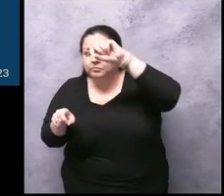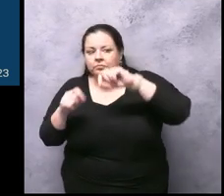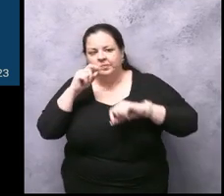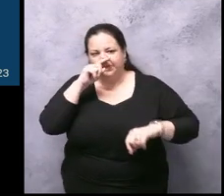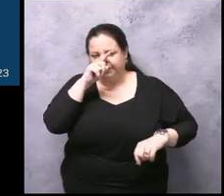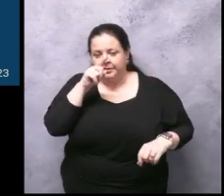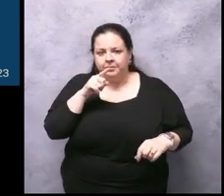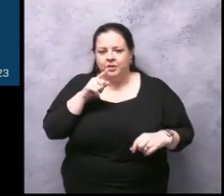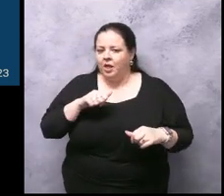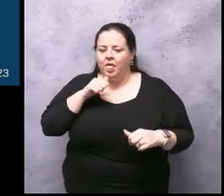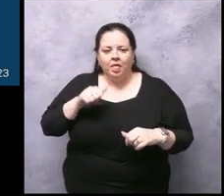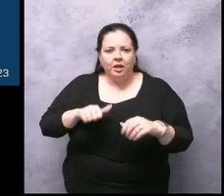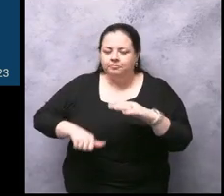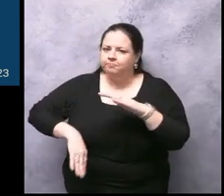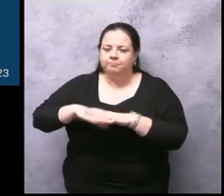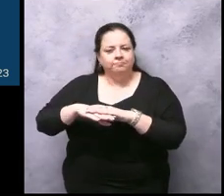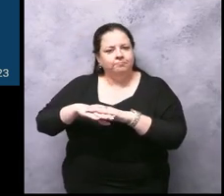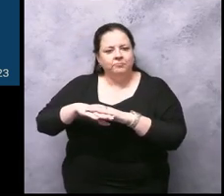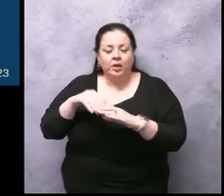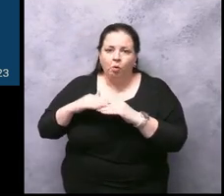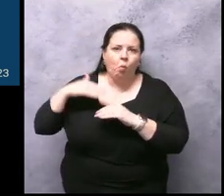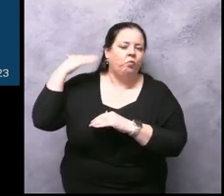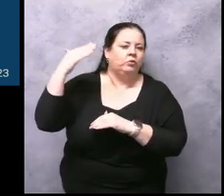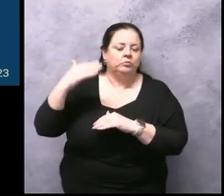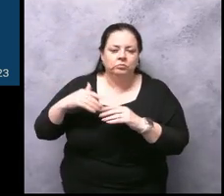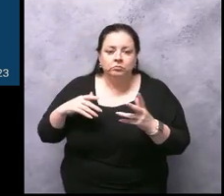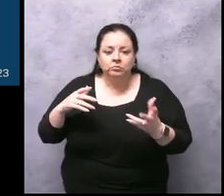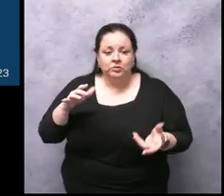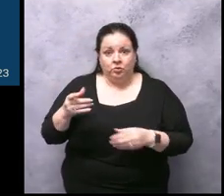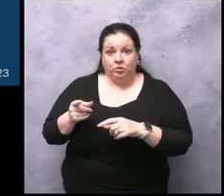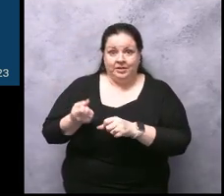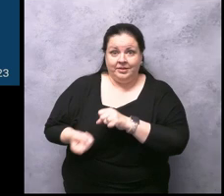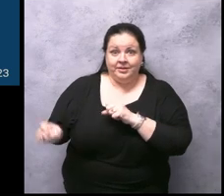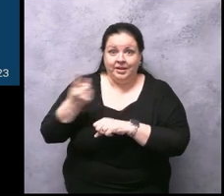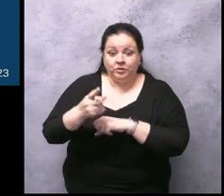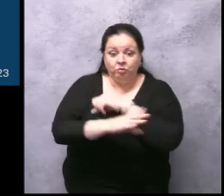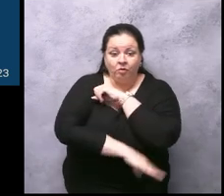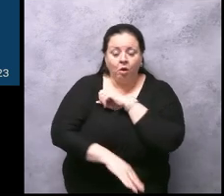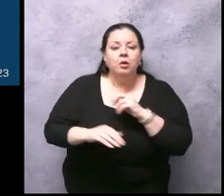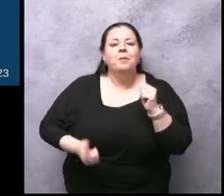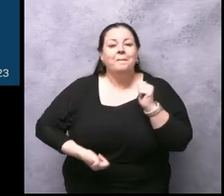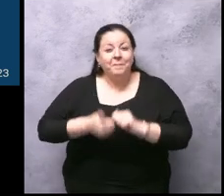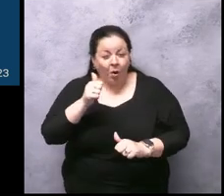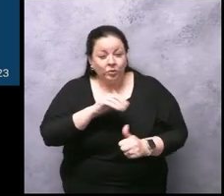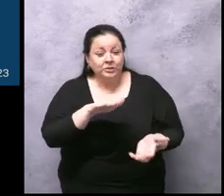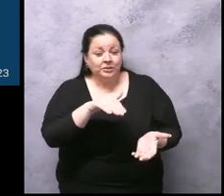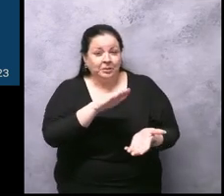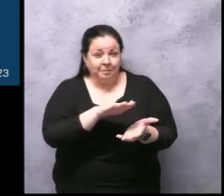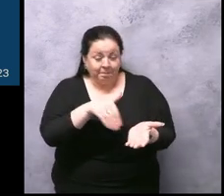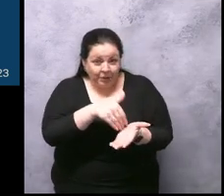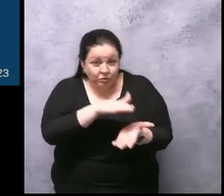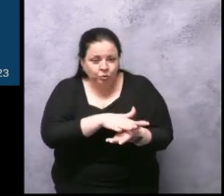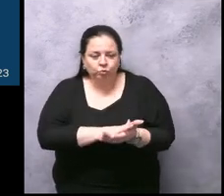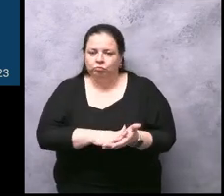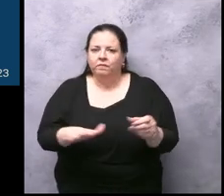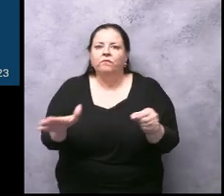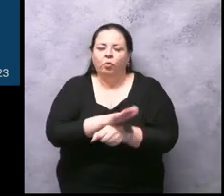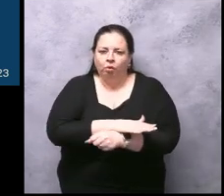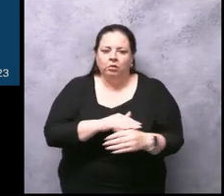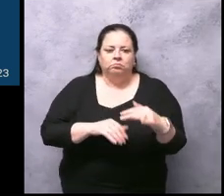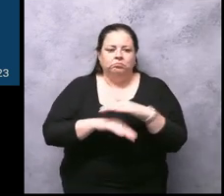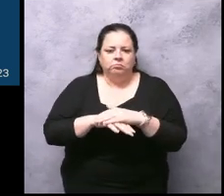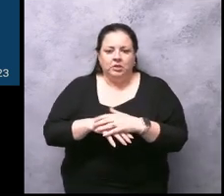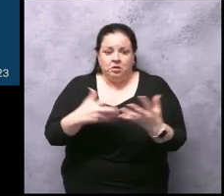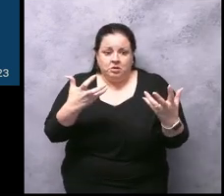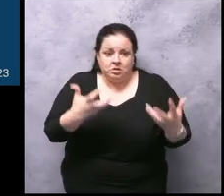the underutilization and overutilization. So next fall, most of the middle schools are all pretty well utilized, and there is no dark